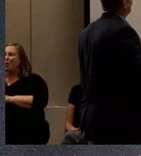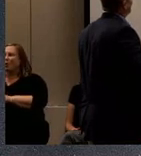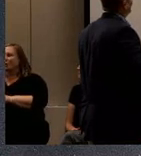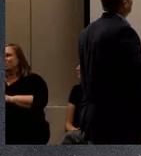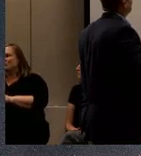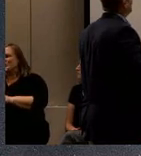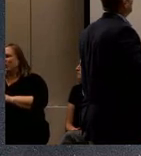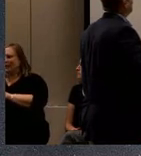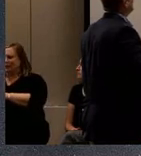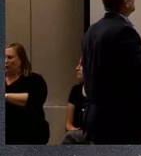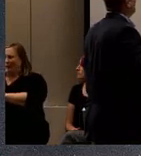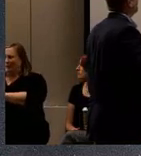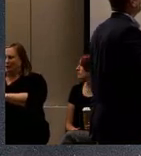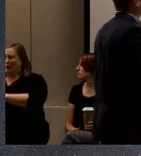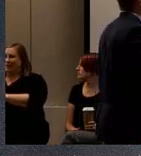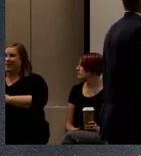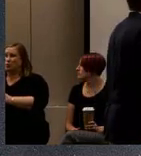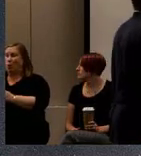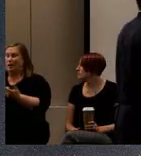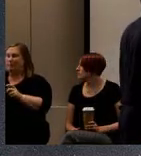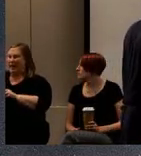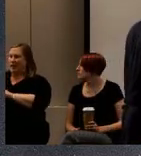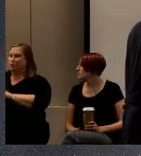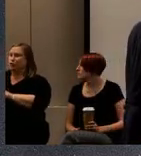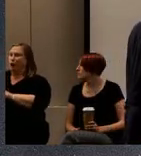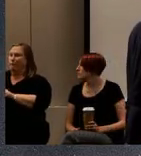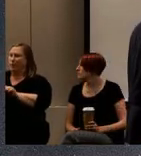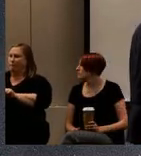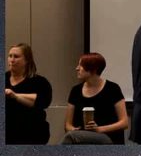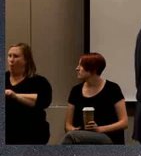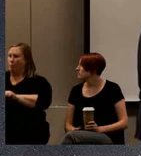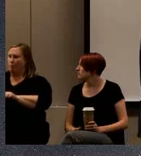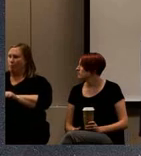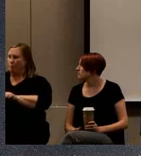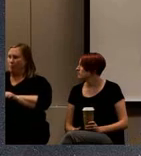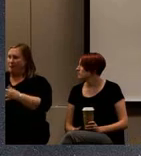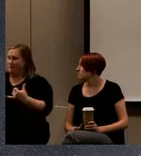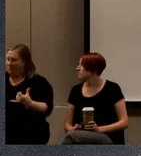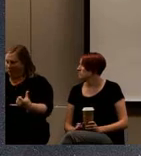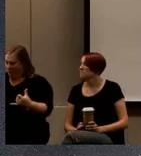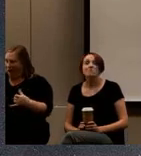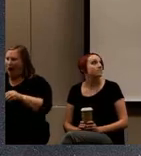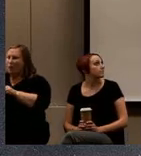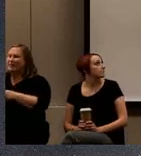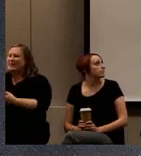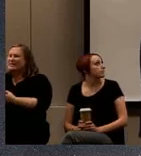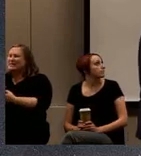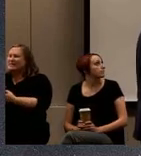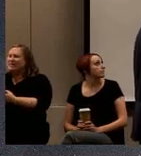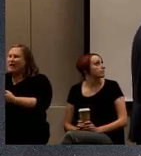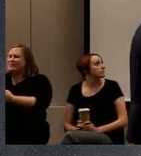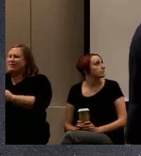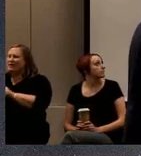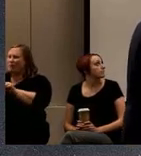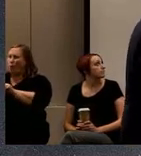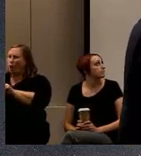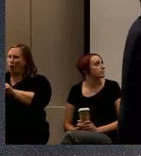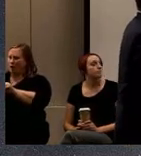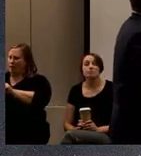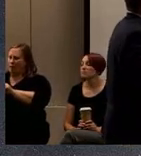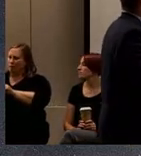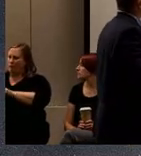already. But, you know, this is one of the big jumps that we're seeing right now, especially in that 65 to 74